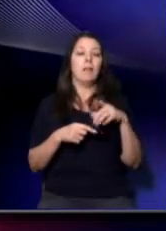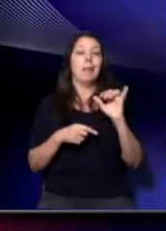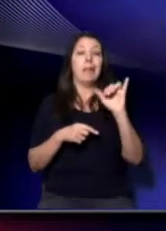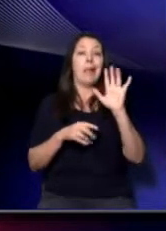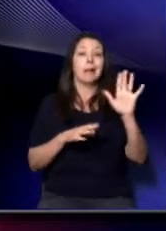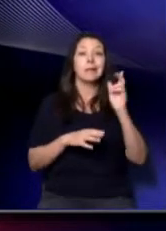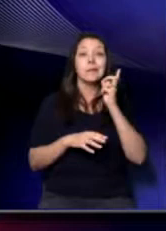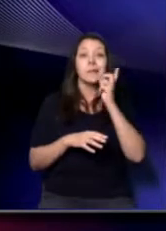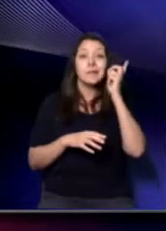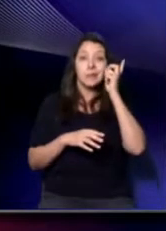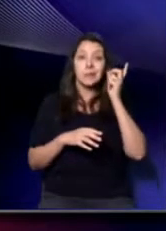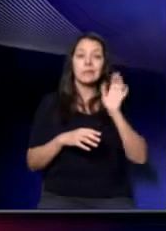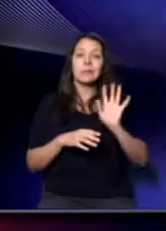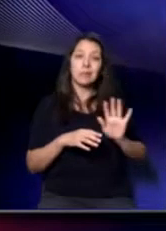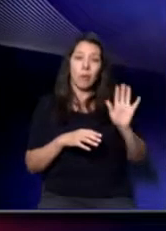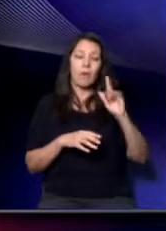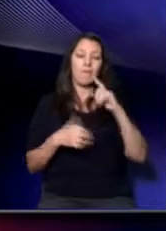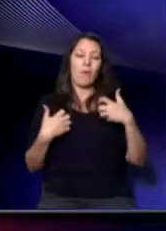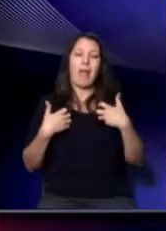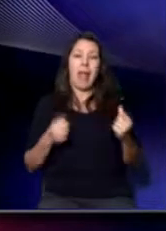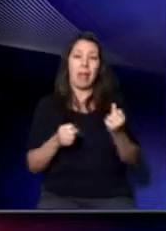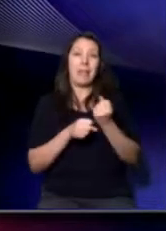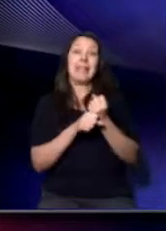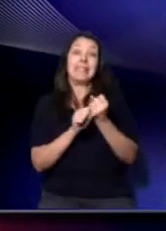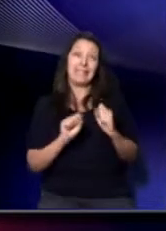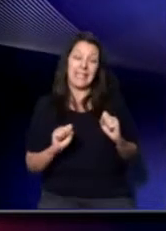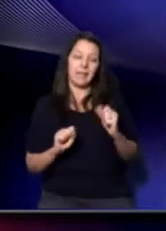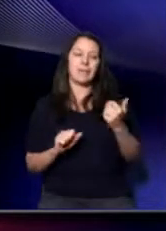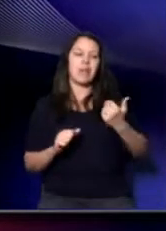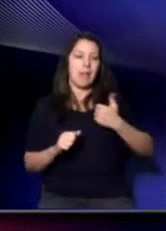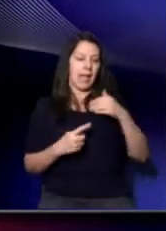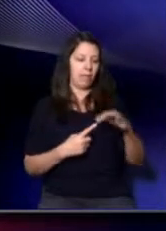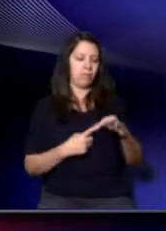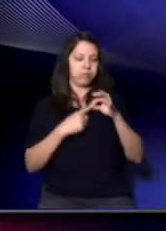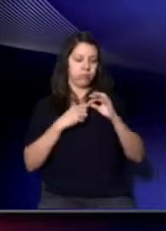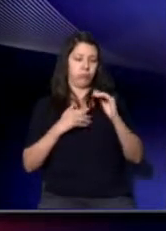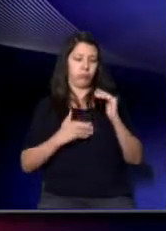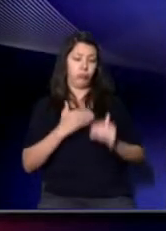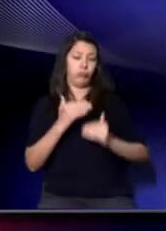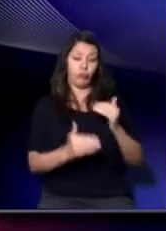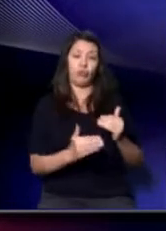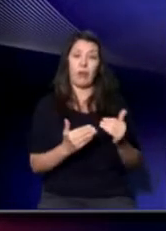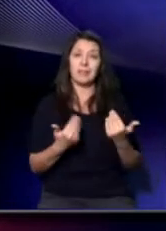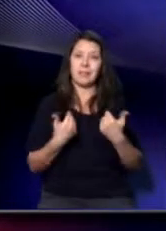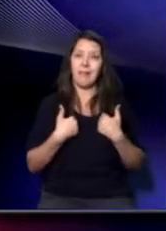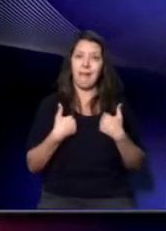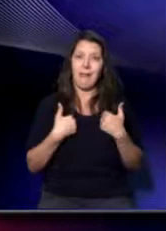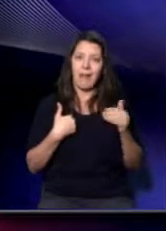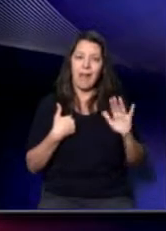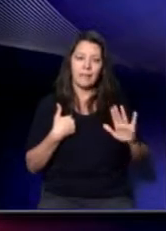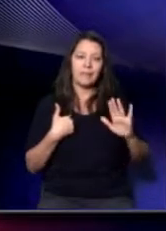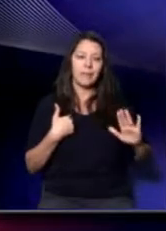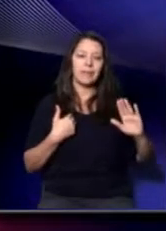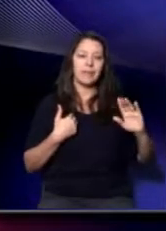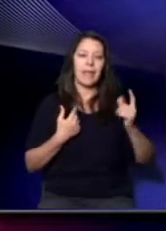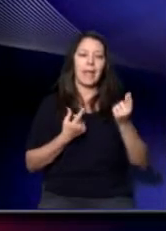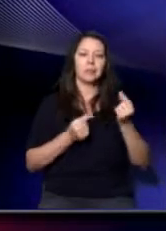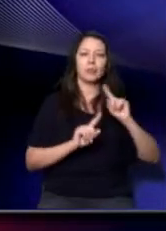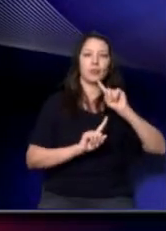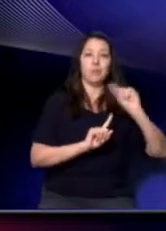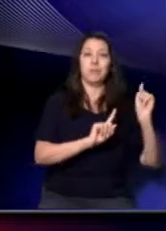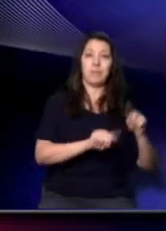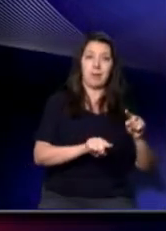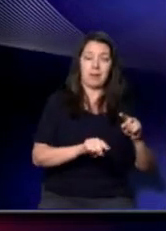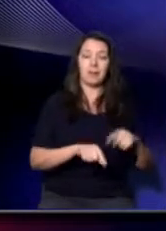dorms for health and safety, there's procedures put in place in the dorms on how to react, working with